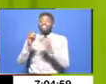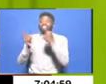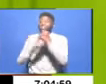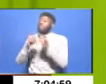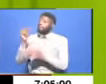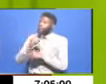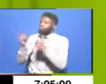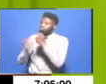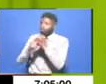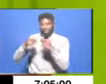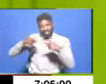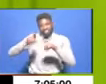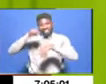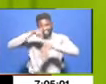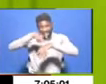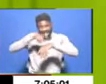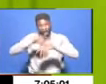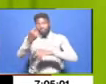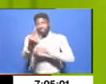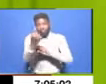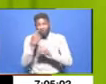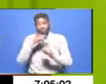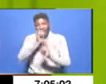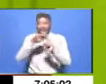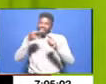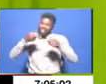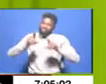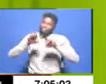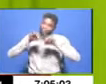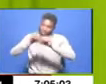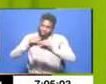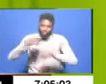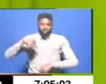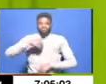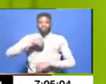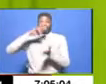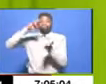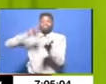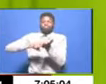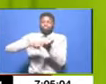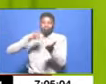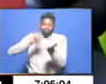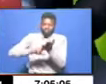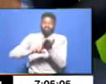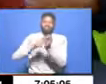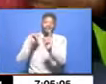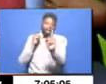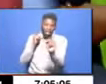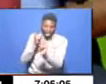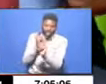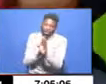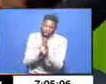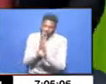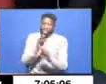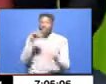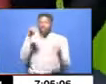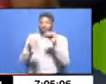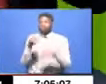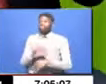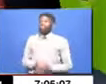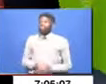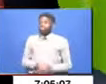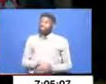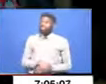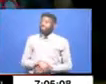when they'll appear so that we can register them then for the main election. Aidha, tume hiyo